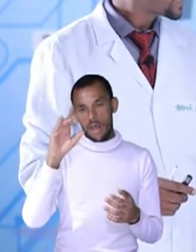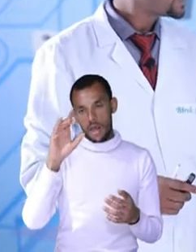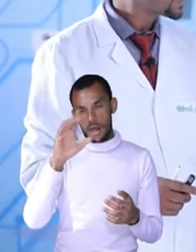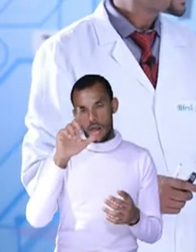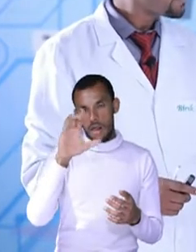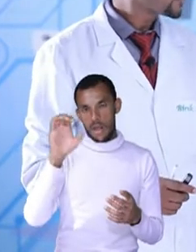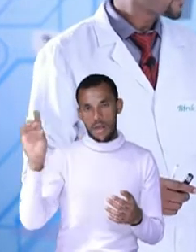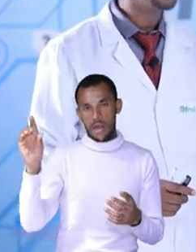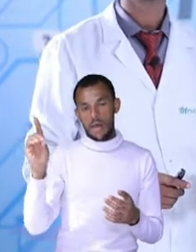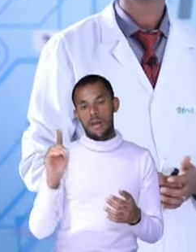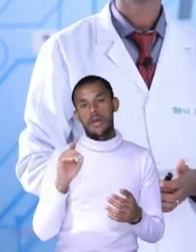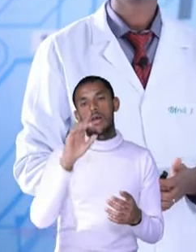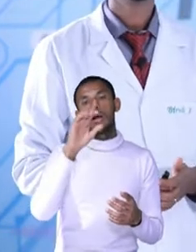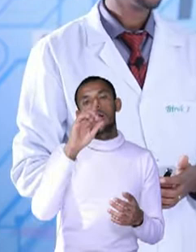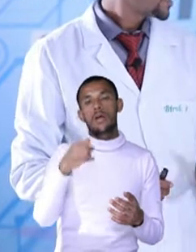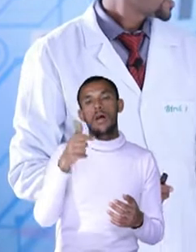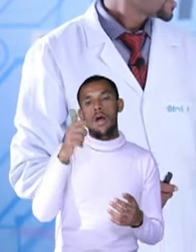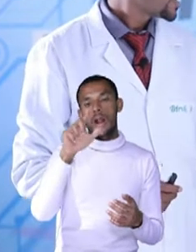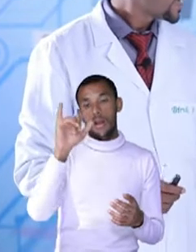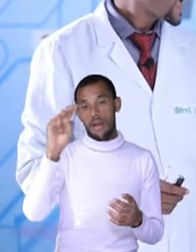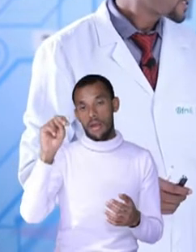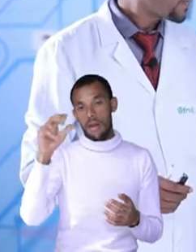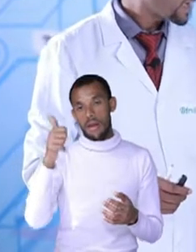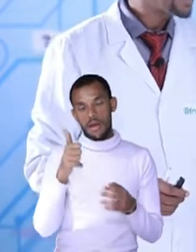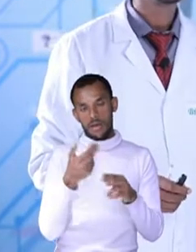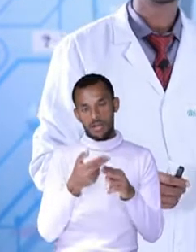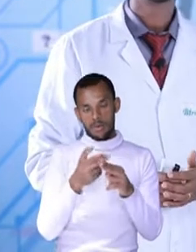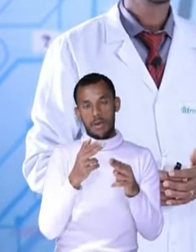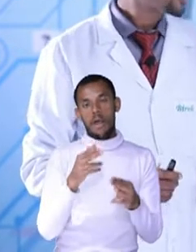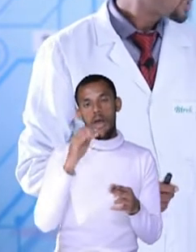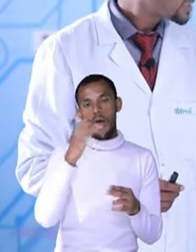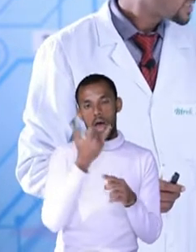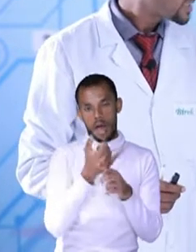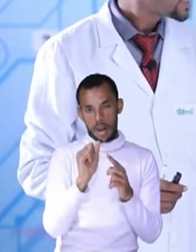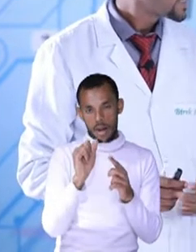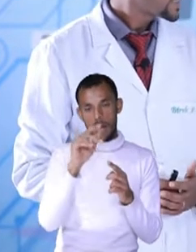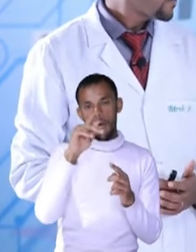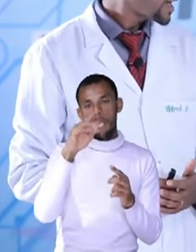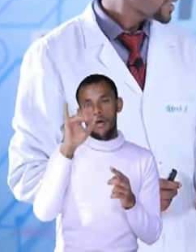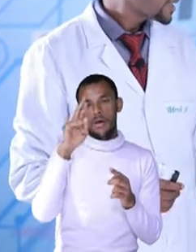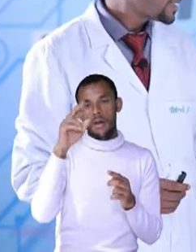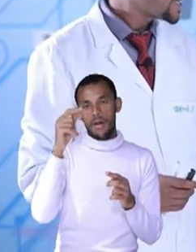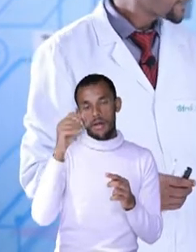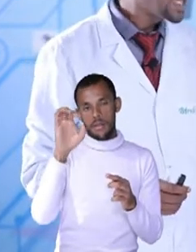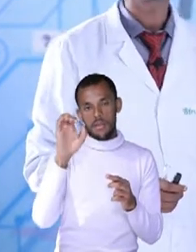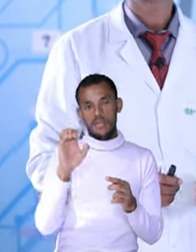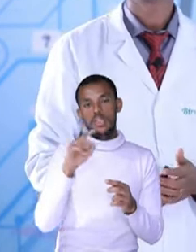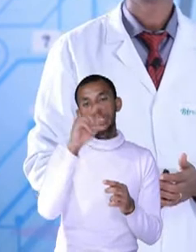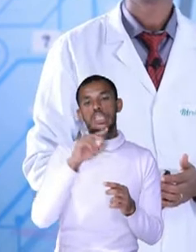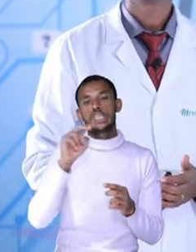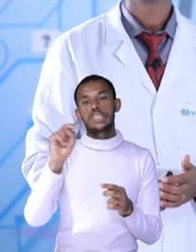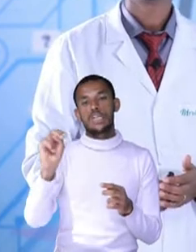way, galena is the main ore of lead. Iron pyrite, it contains sulfide. Zinc